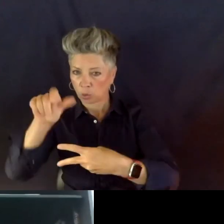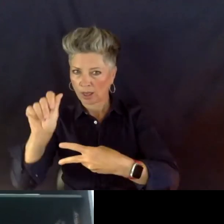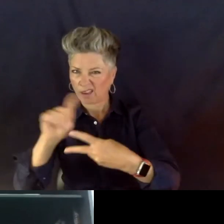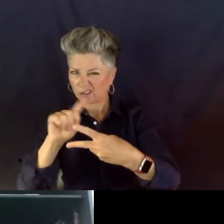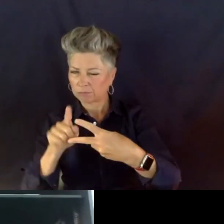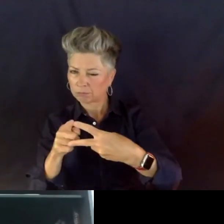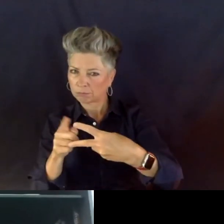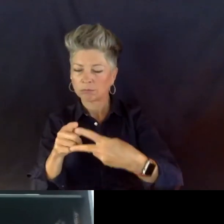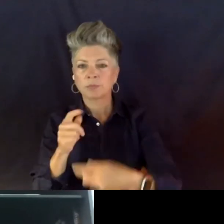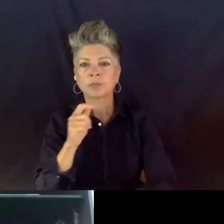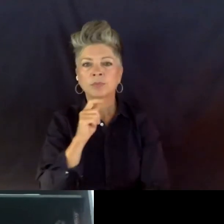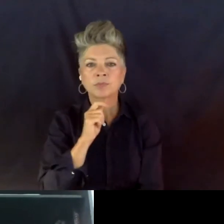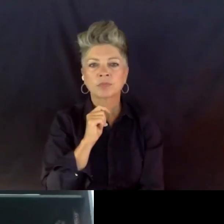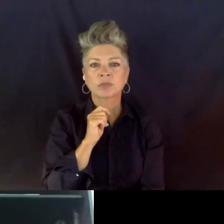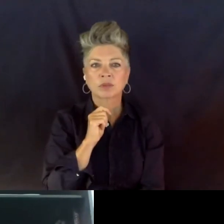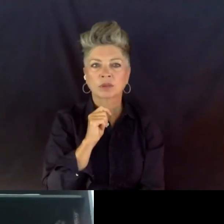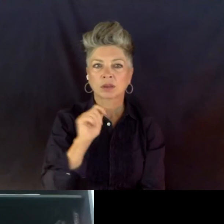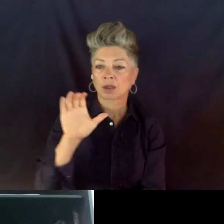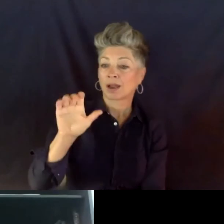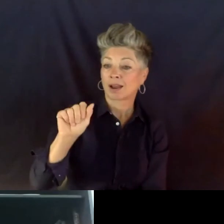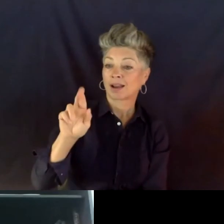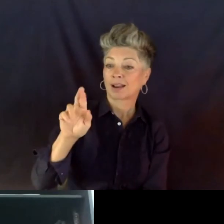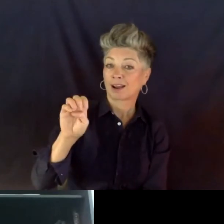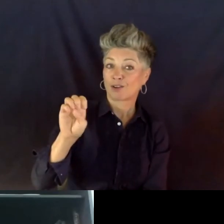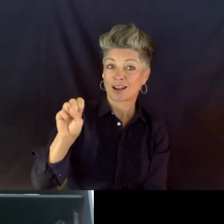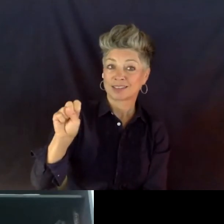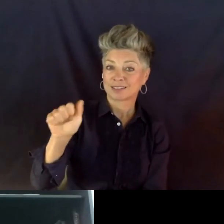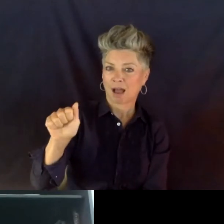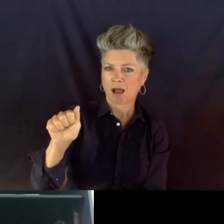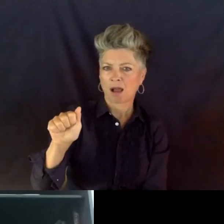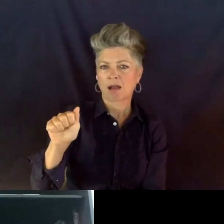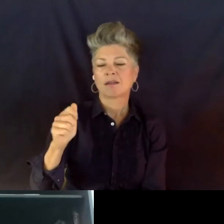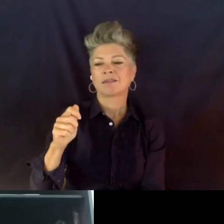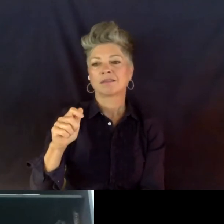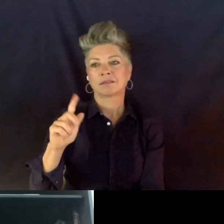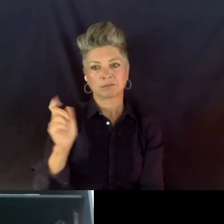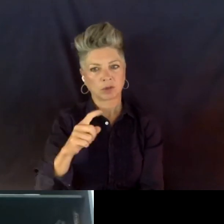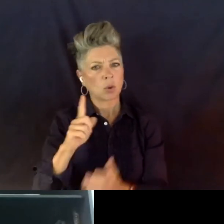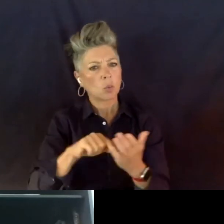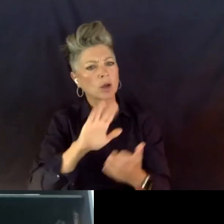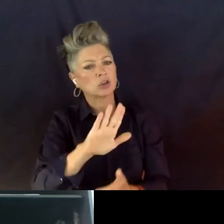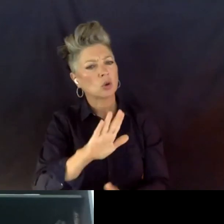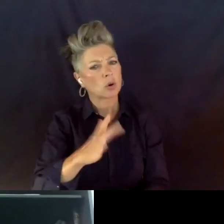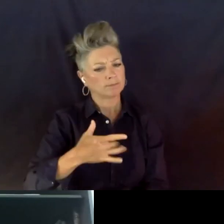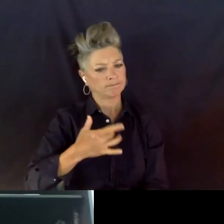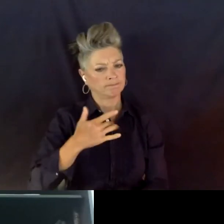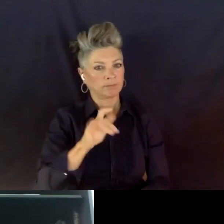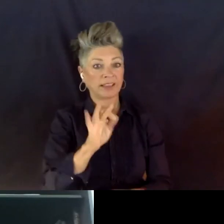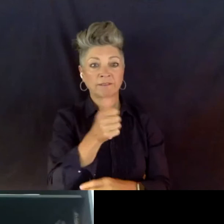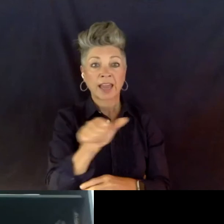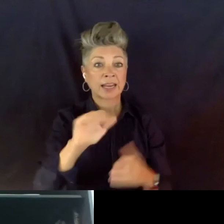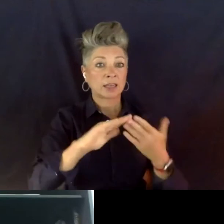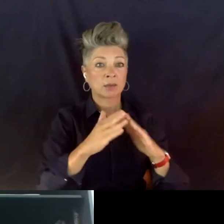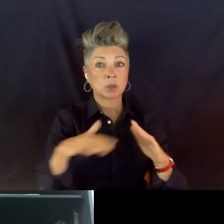question from Carissa. What is your insight on whether there are any communities in the